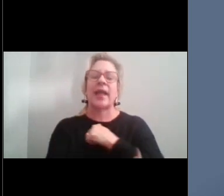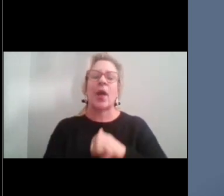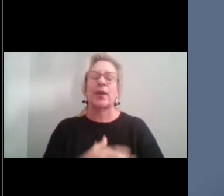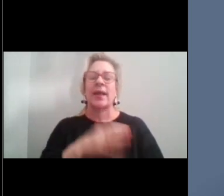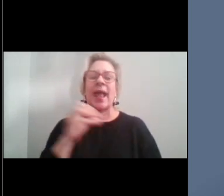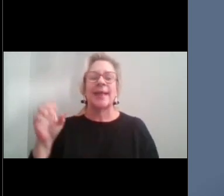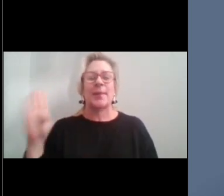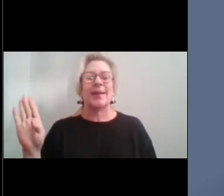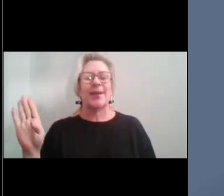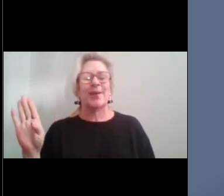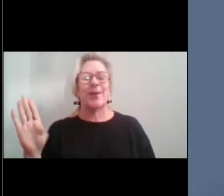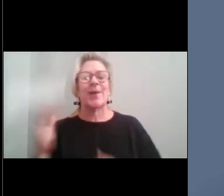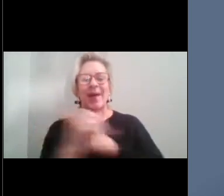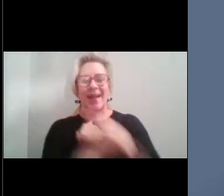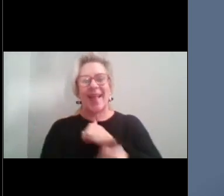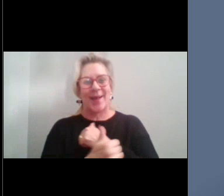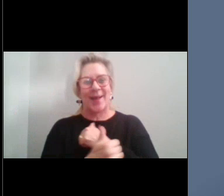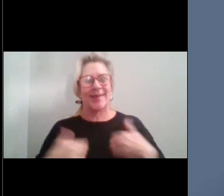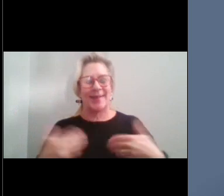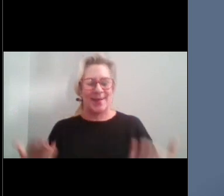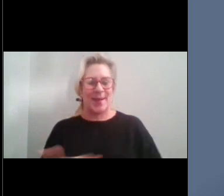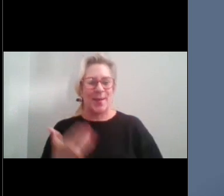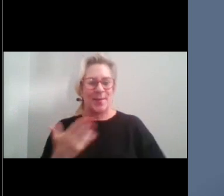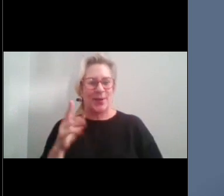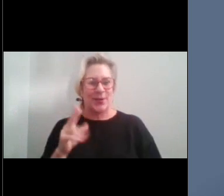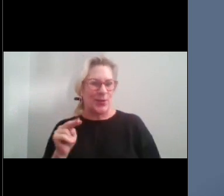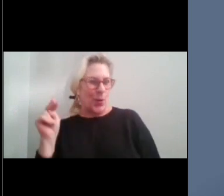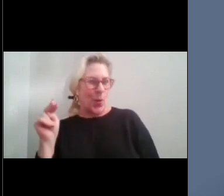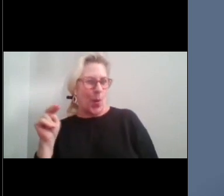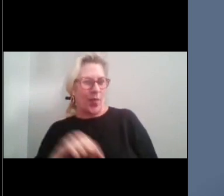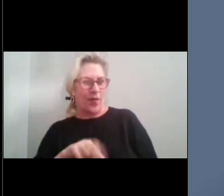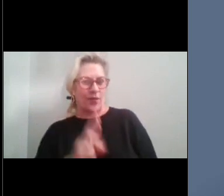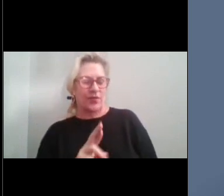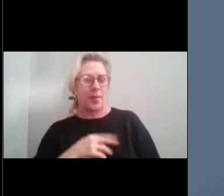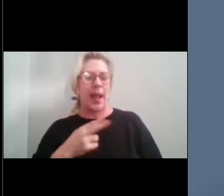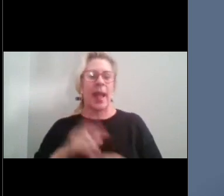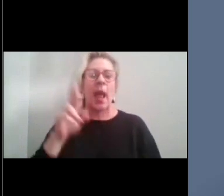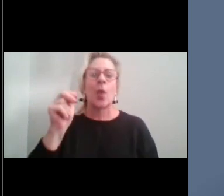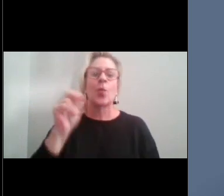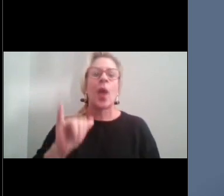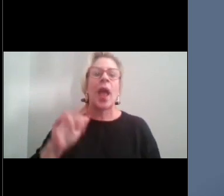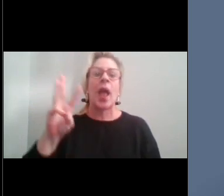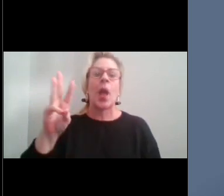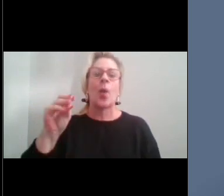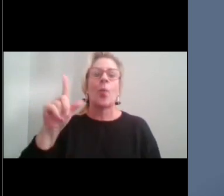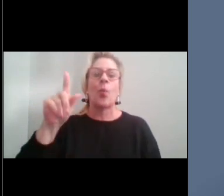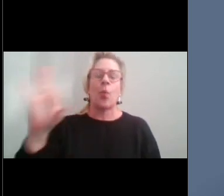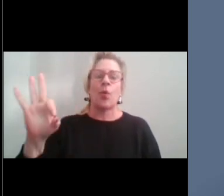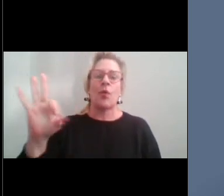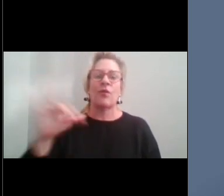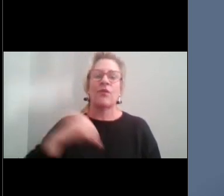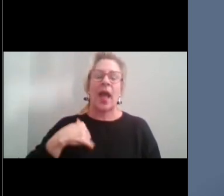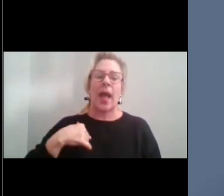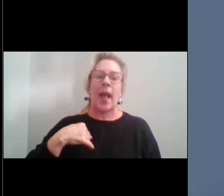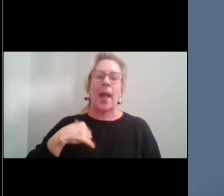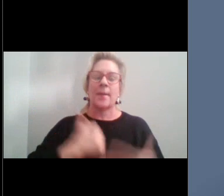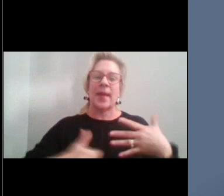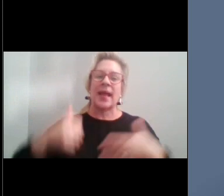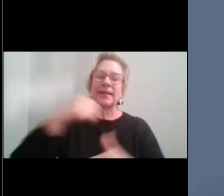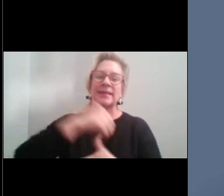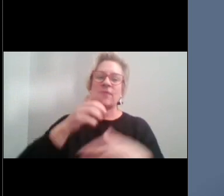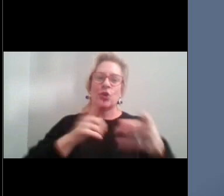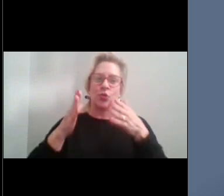Bernardino County, which I'm here to represent, is just to the north of you. My name is Ray Wolf. I'm the Executive Director of the San Bernardino County